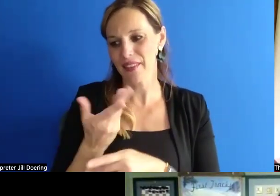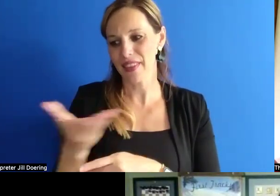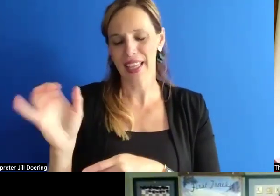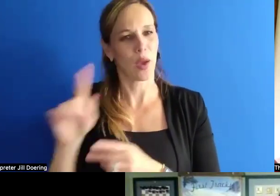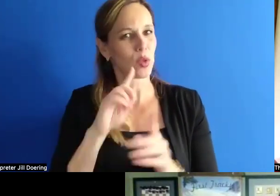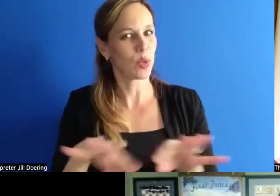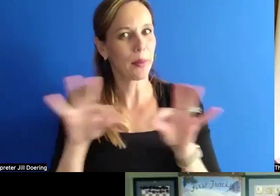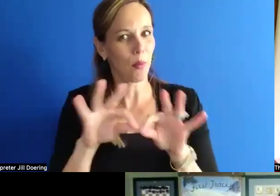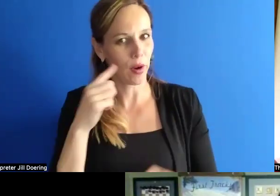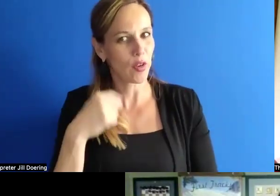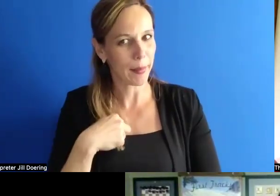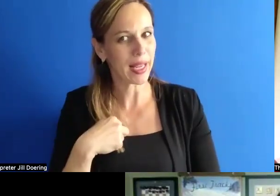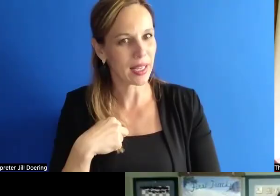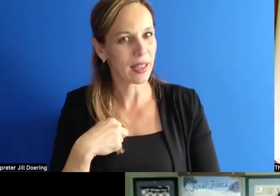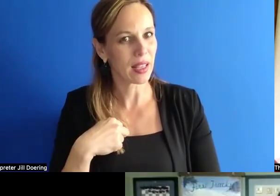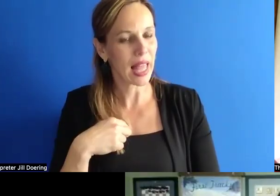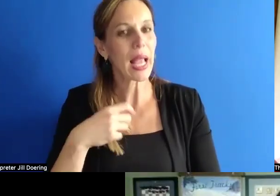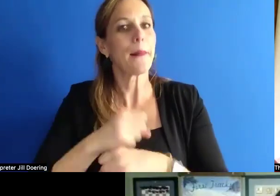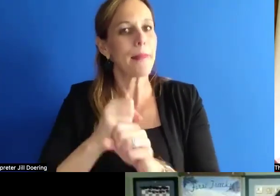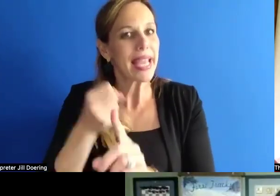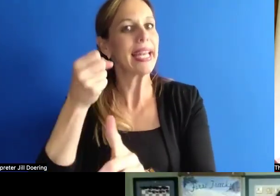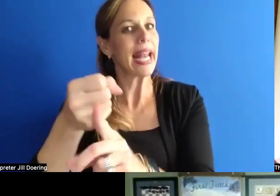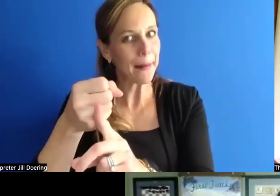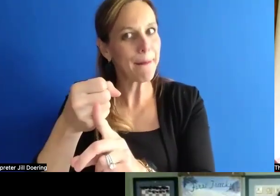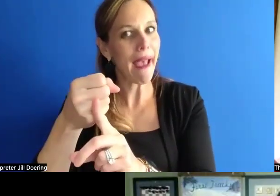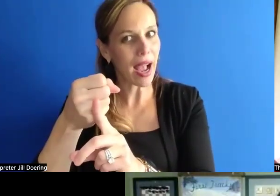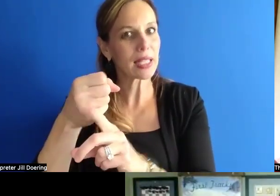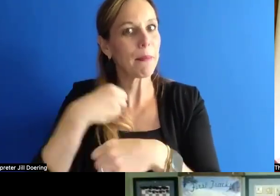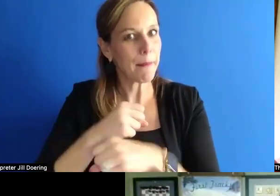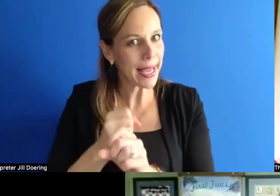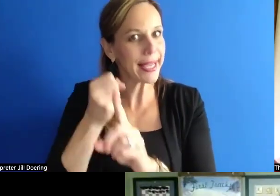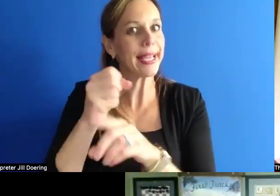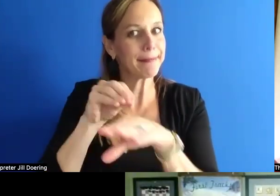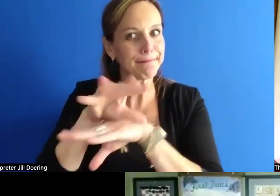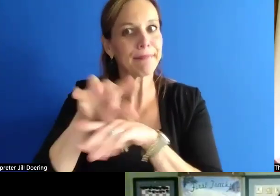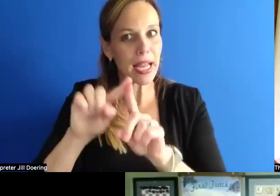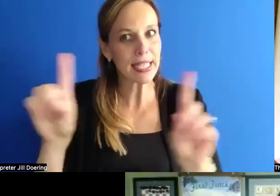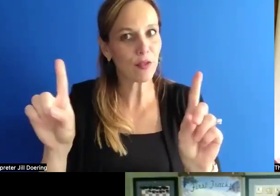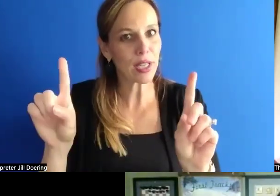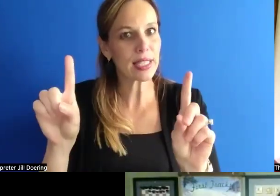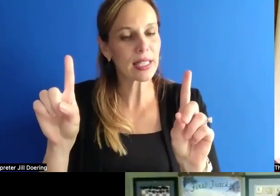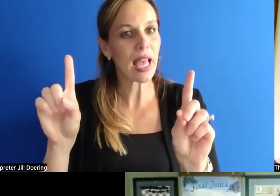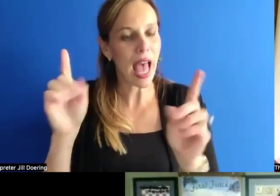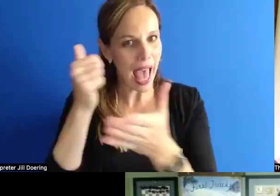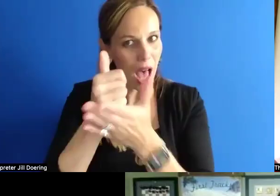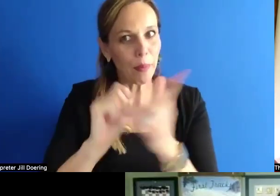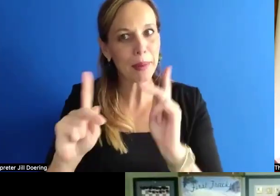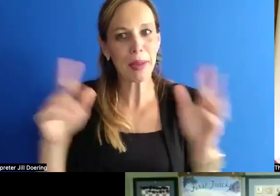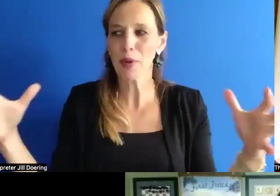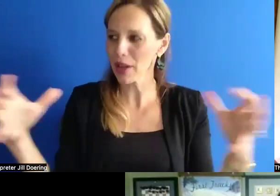important. Making an impact, making a difference, making people come together. So those